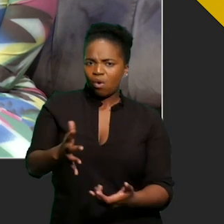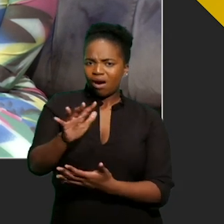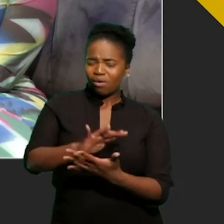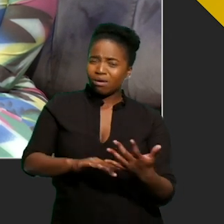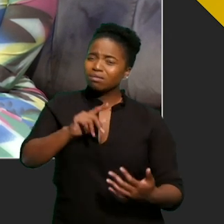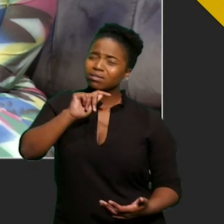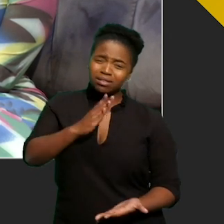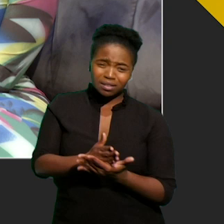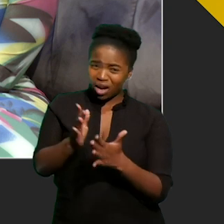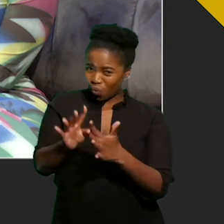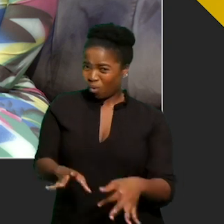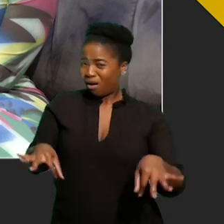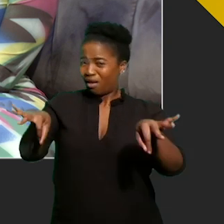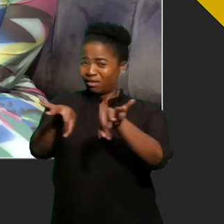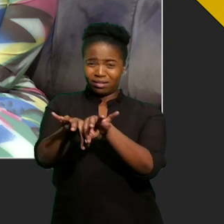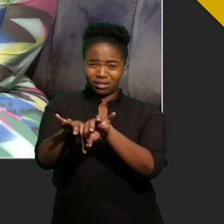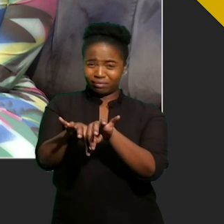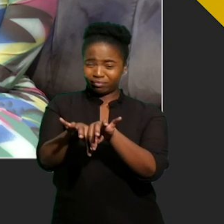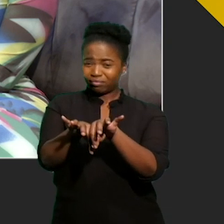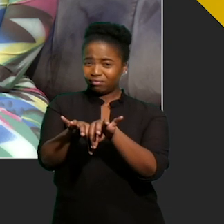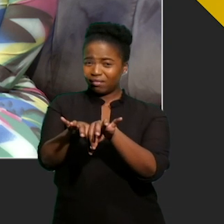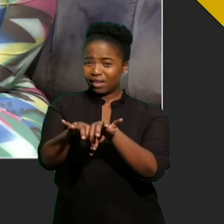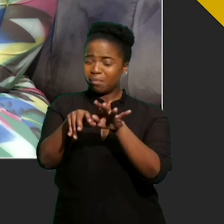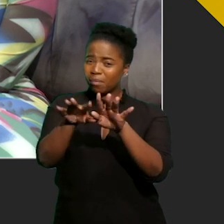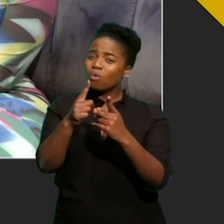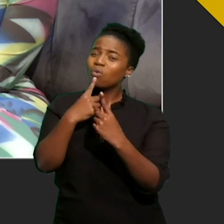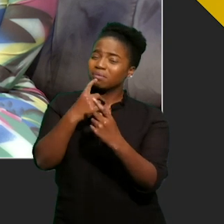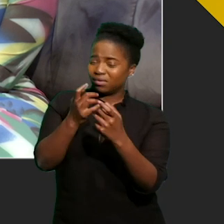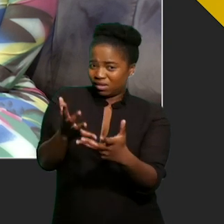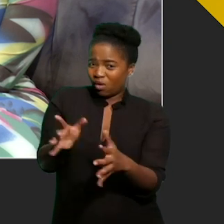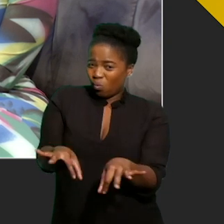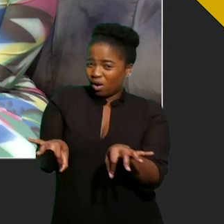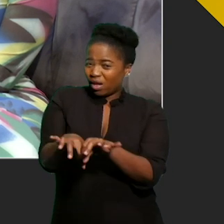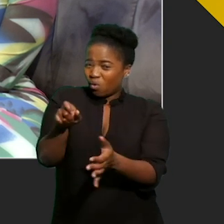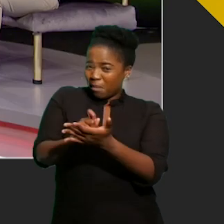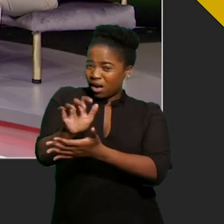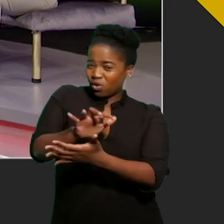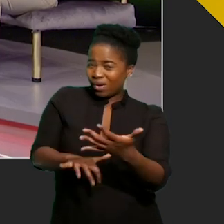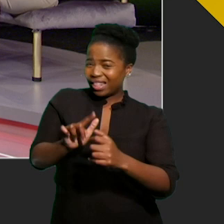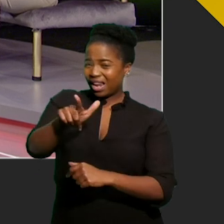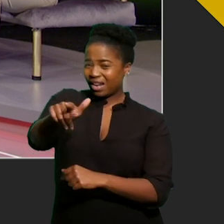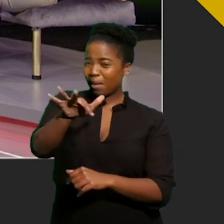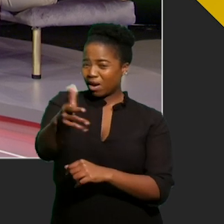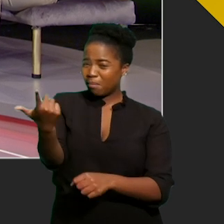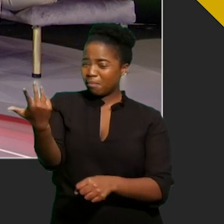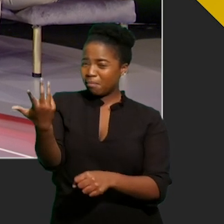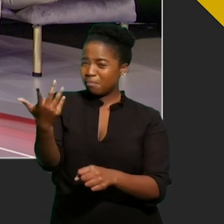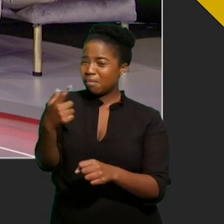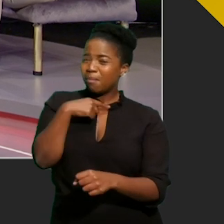is it truly worth it for the content that people are complaining about at this stage in South Africa? Well,